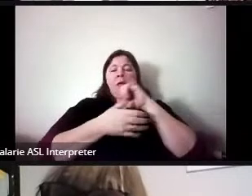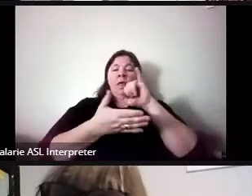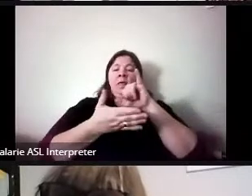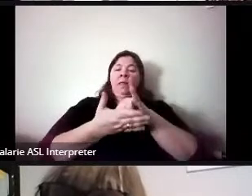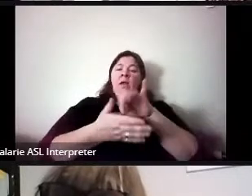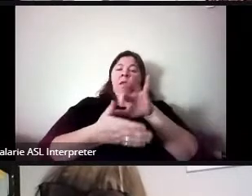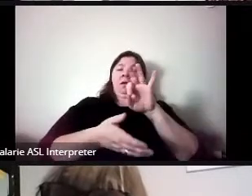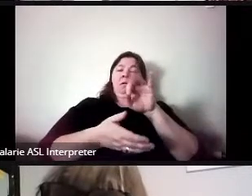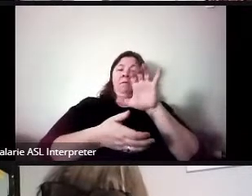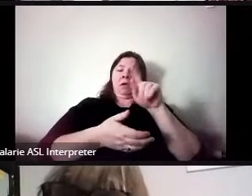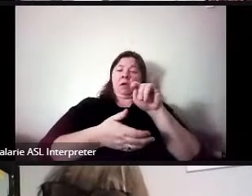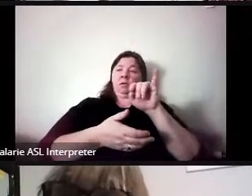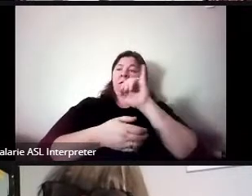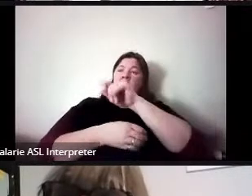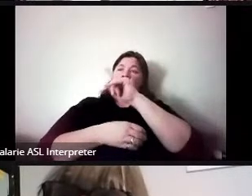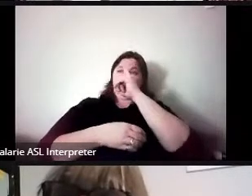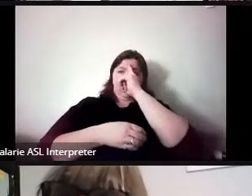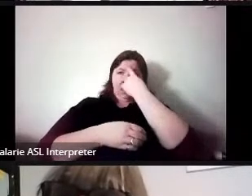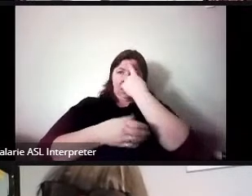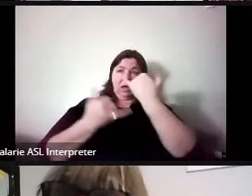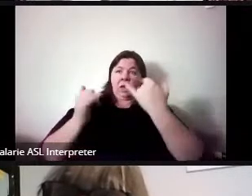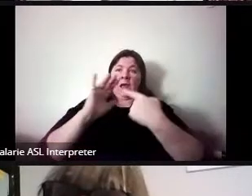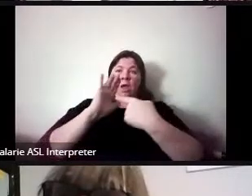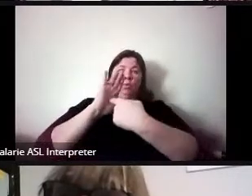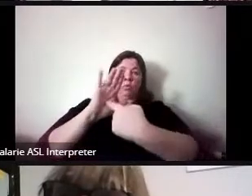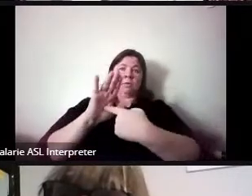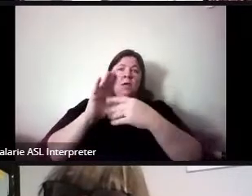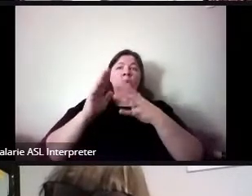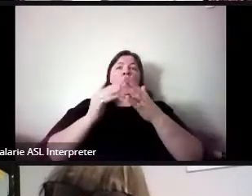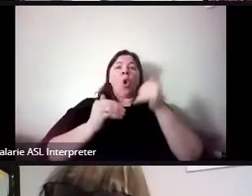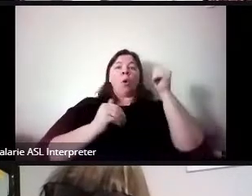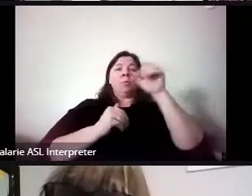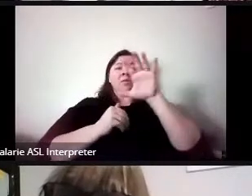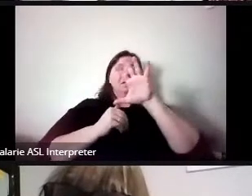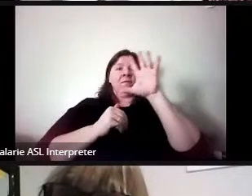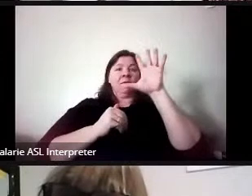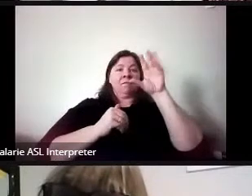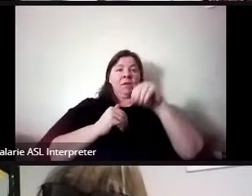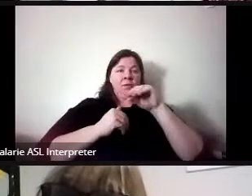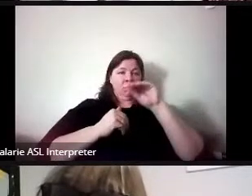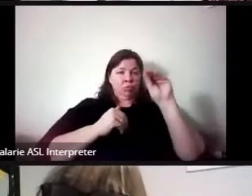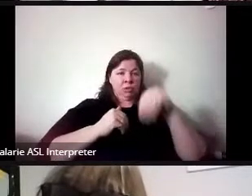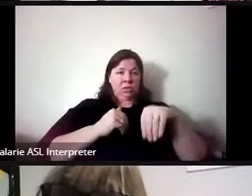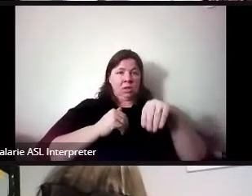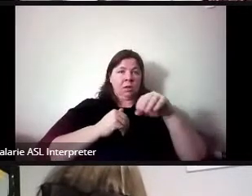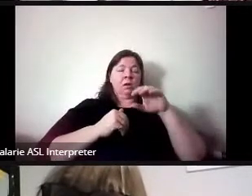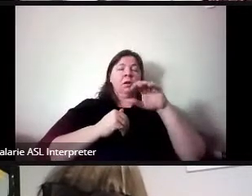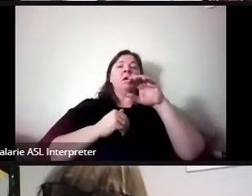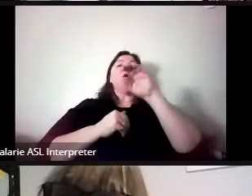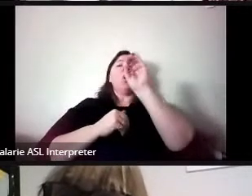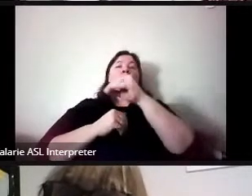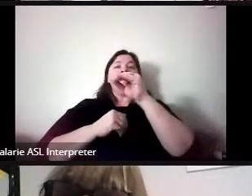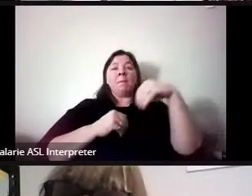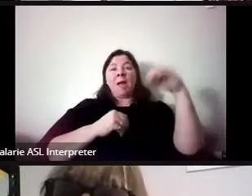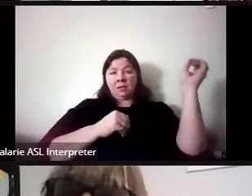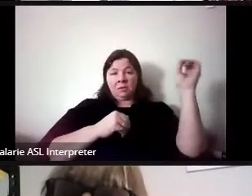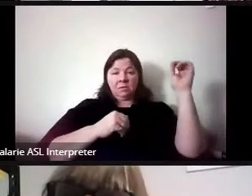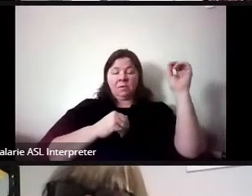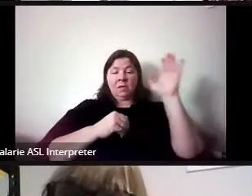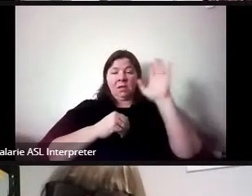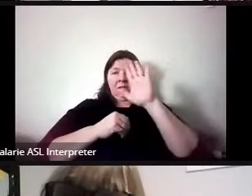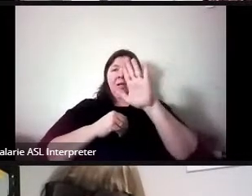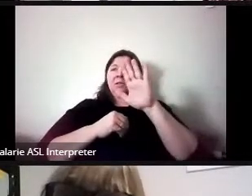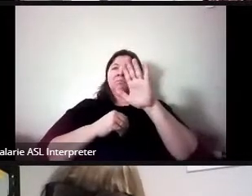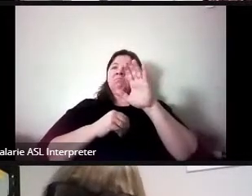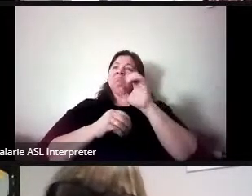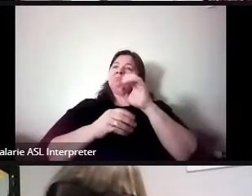that India is now represents almost 50%, if not 50% of Onpassive's makeup, it's going